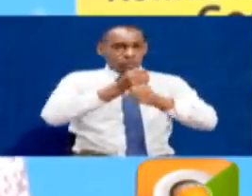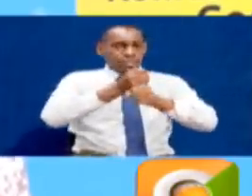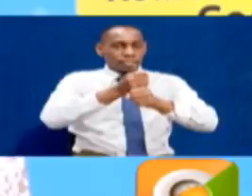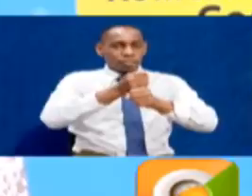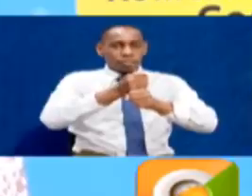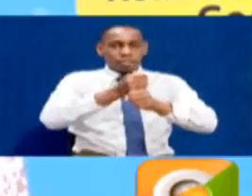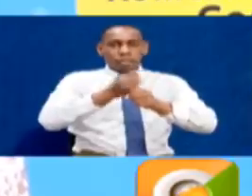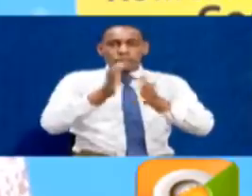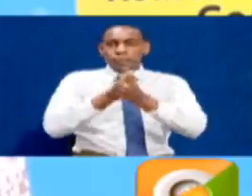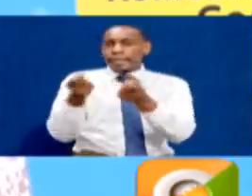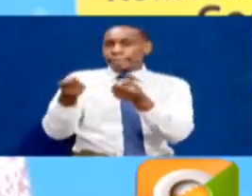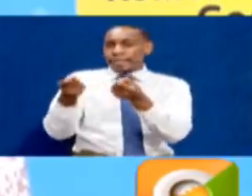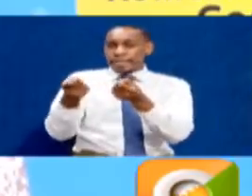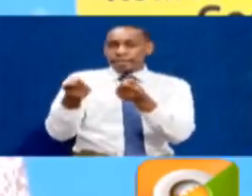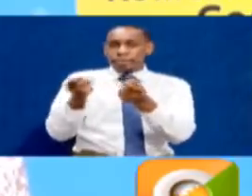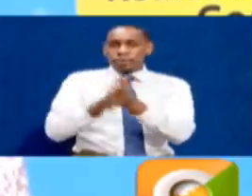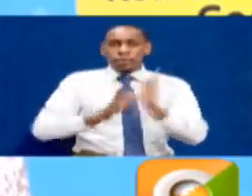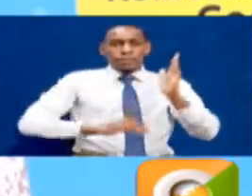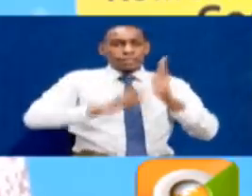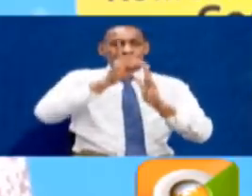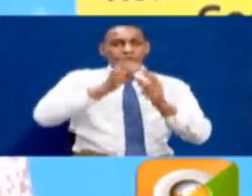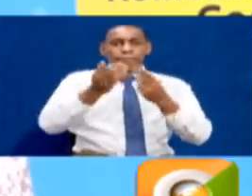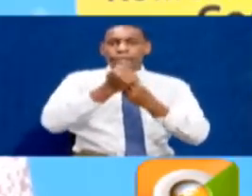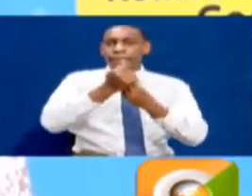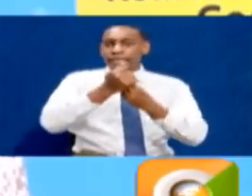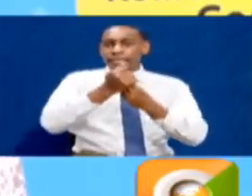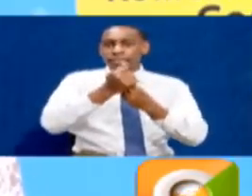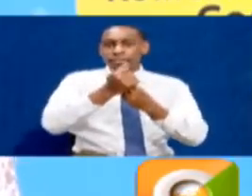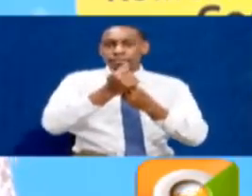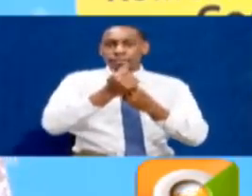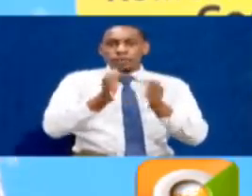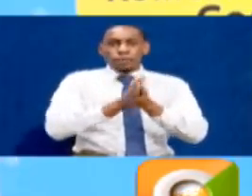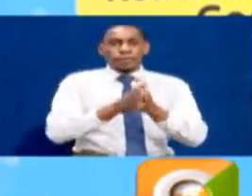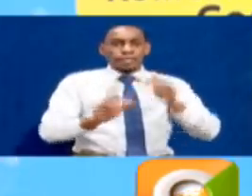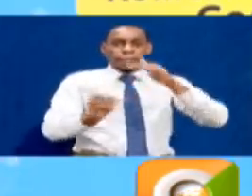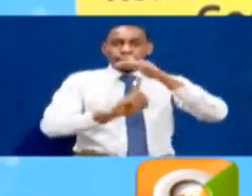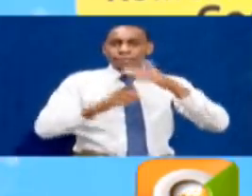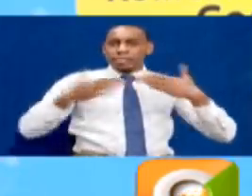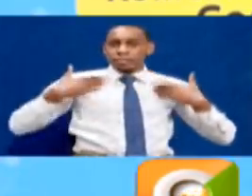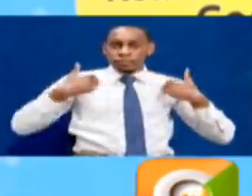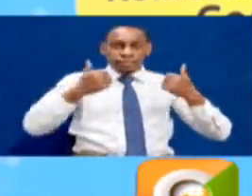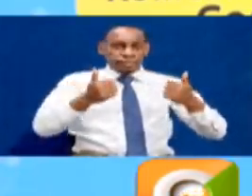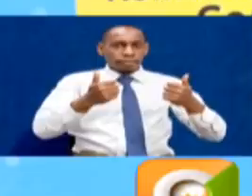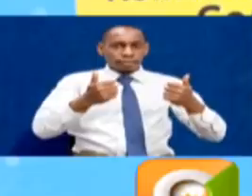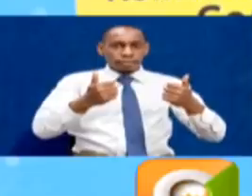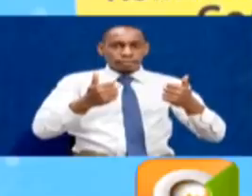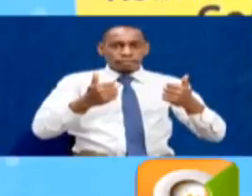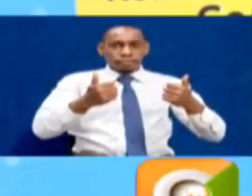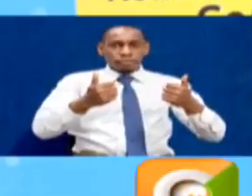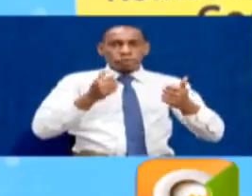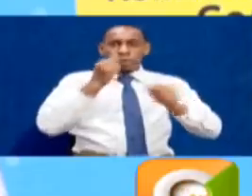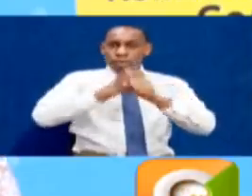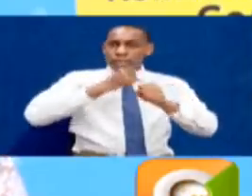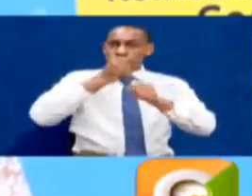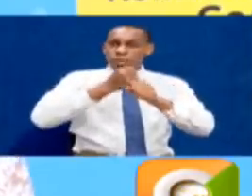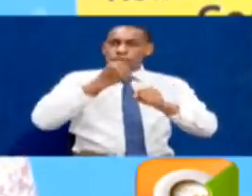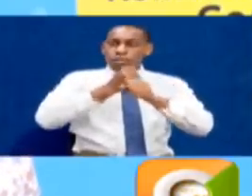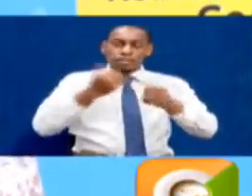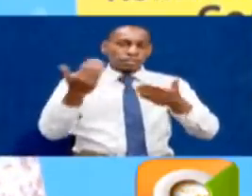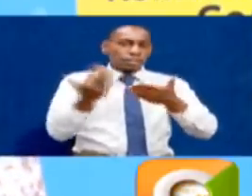organizations, media, development partners, with the Ministry of Health against